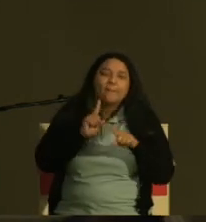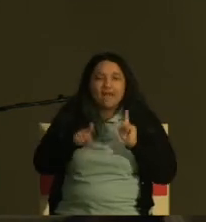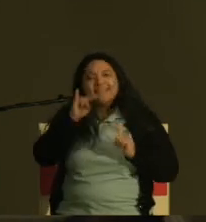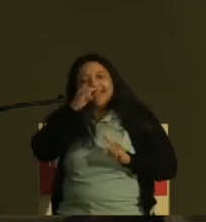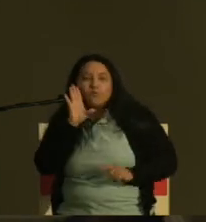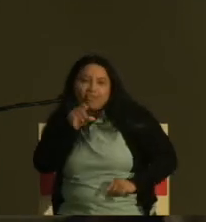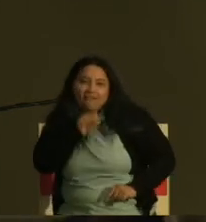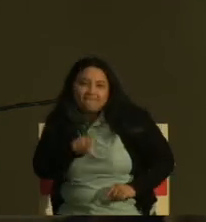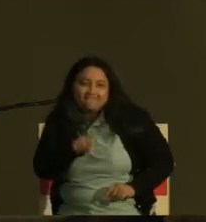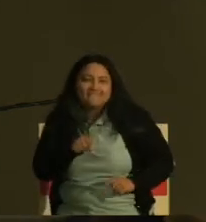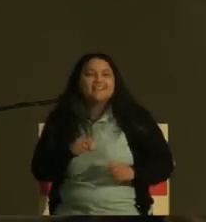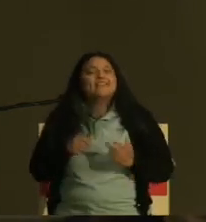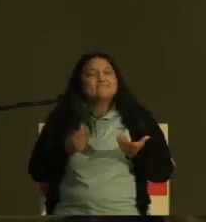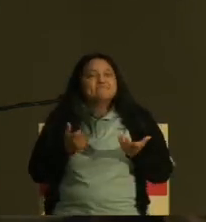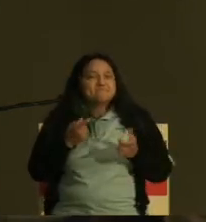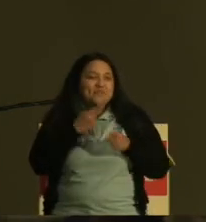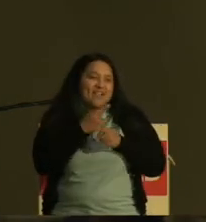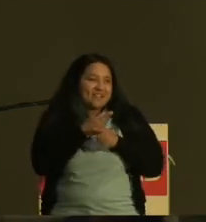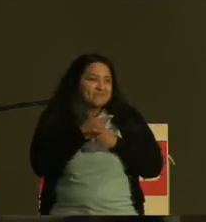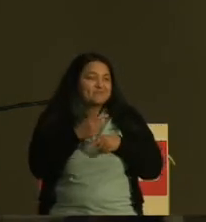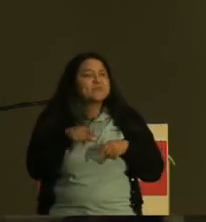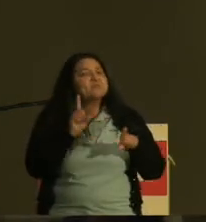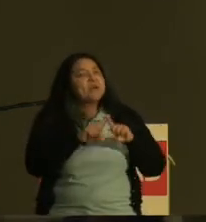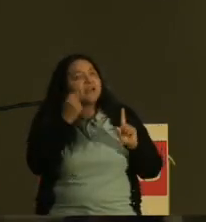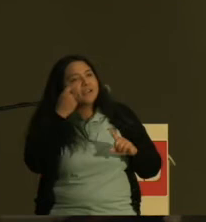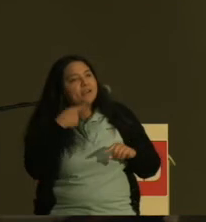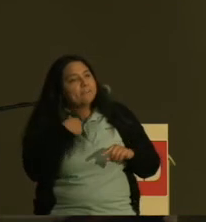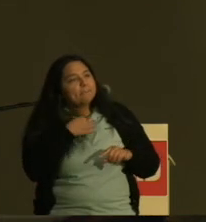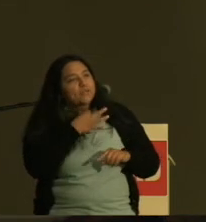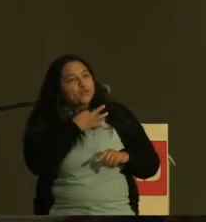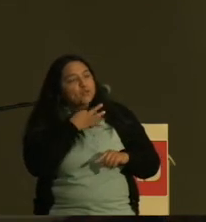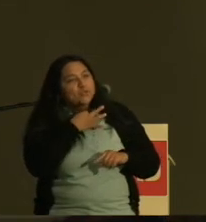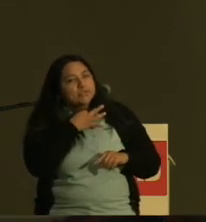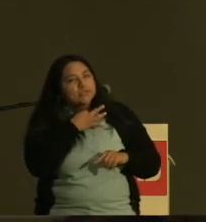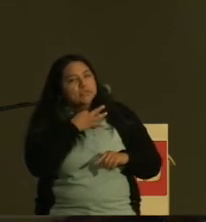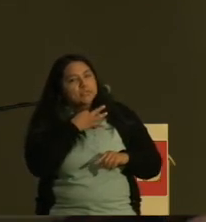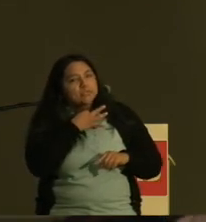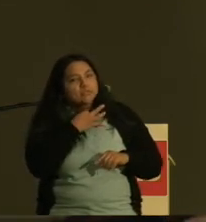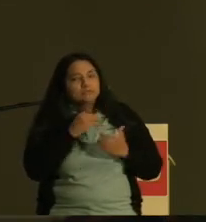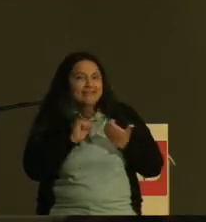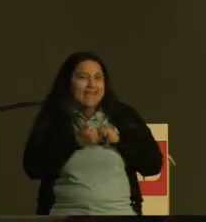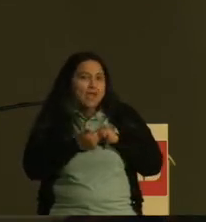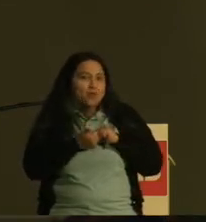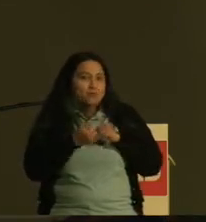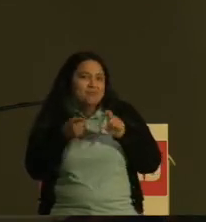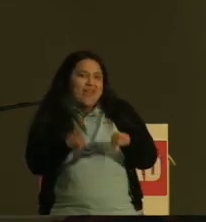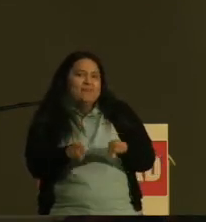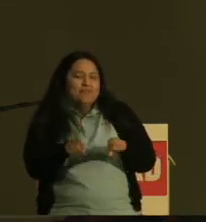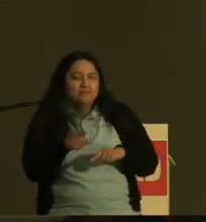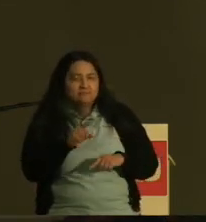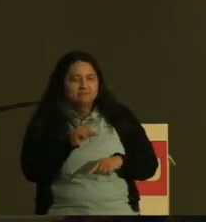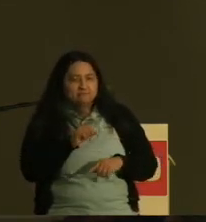it. Yeah, exactly. And it's true. Okay. Yeah. But I'm curious how that plays out for you, this notion of kind